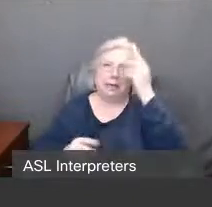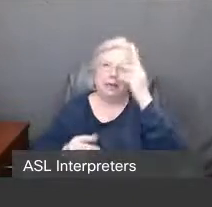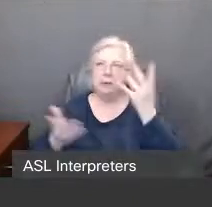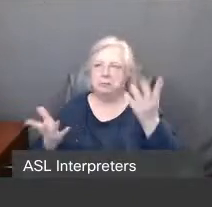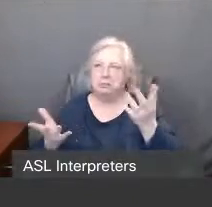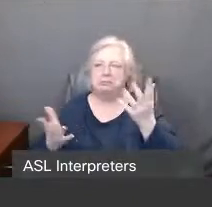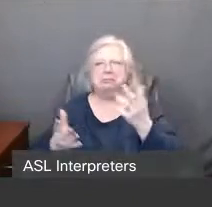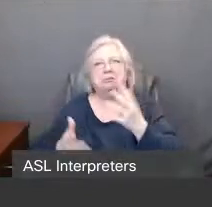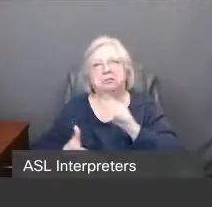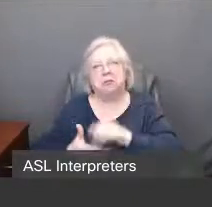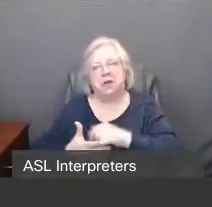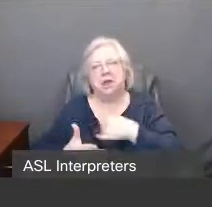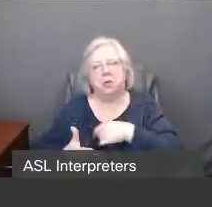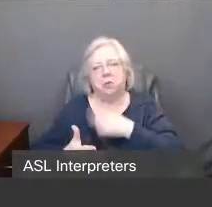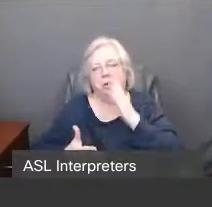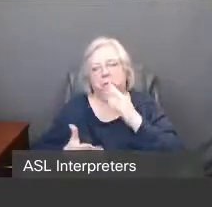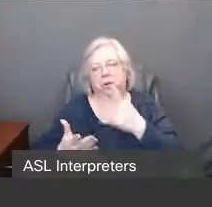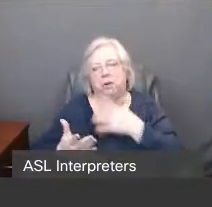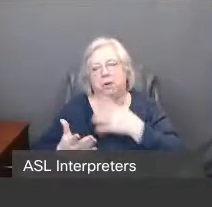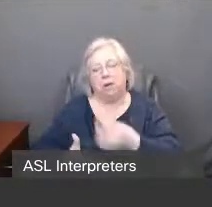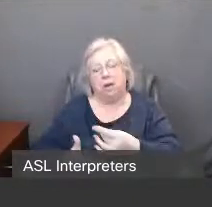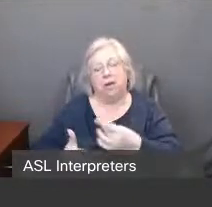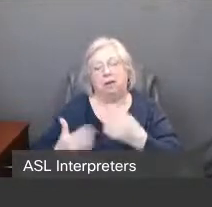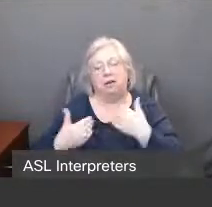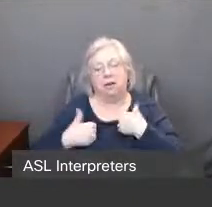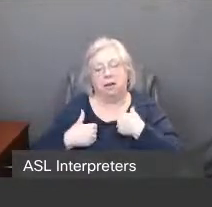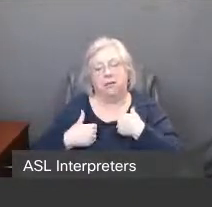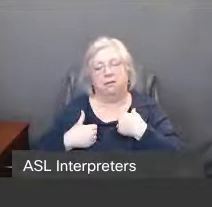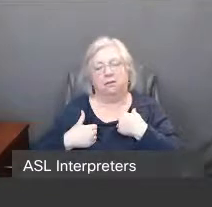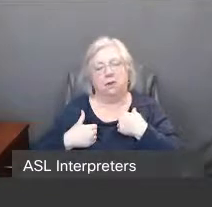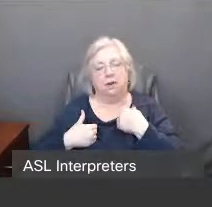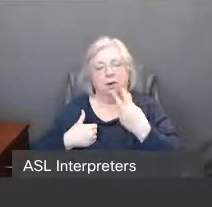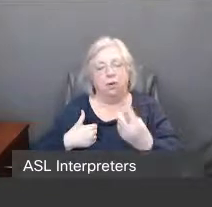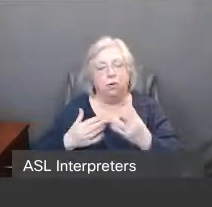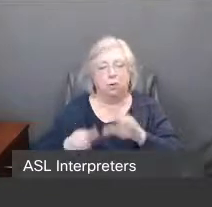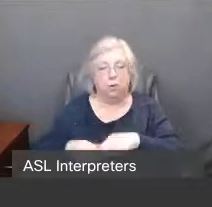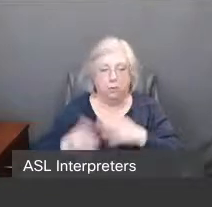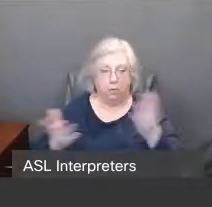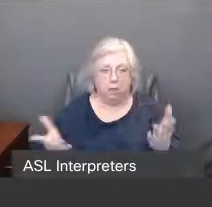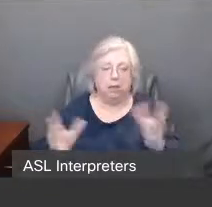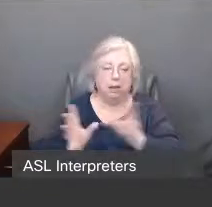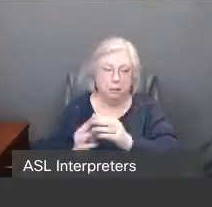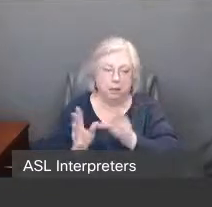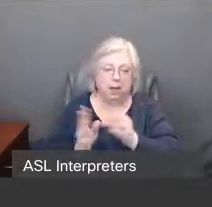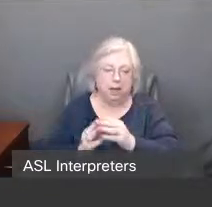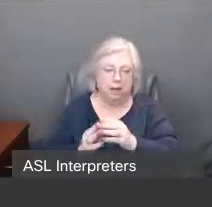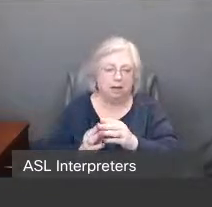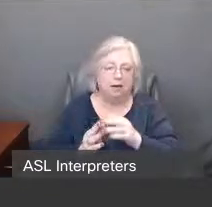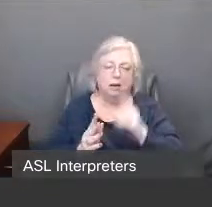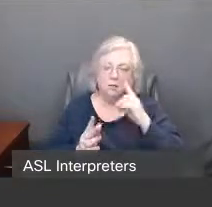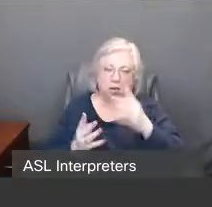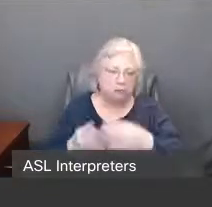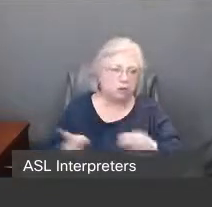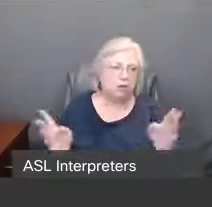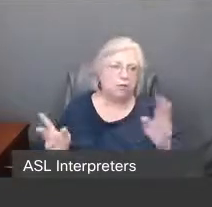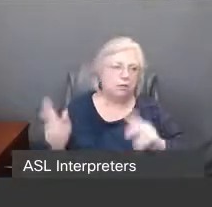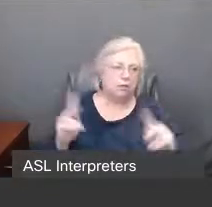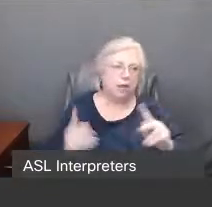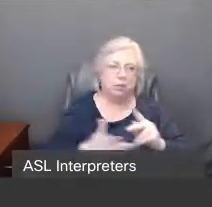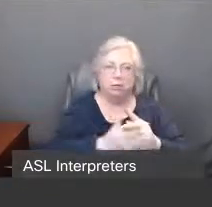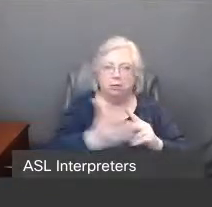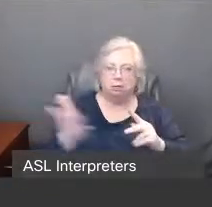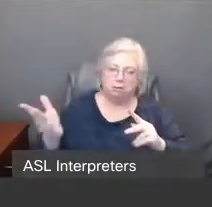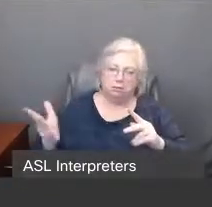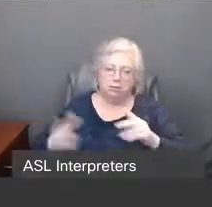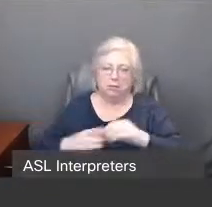is we would like to have 2 public meetings just to the general public out there in the areas